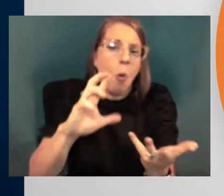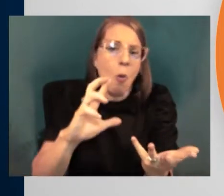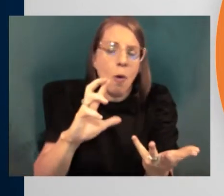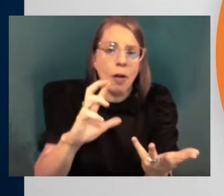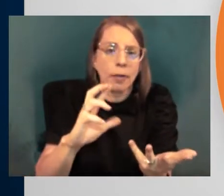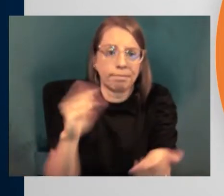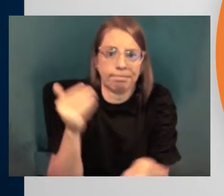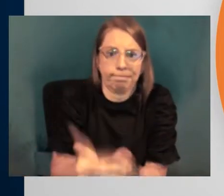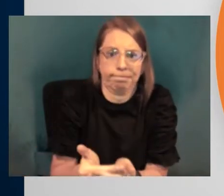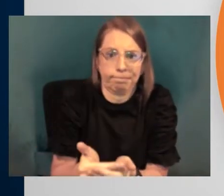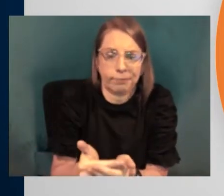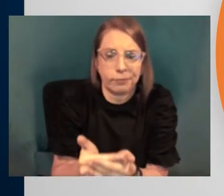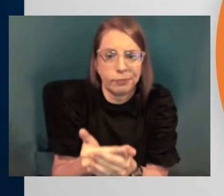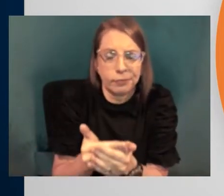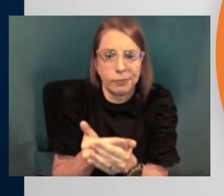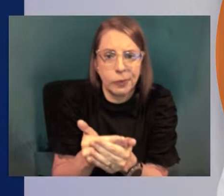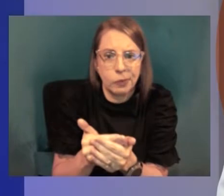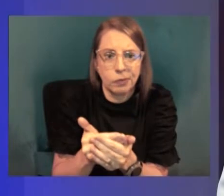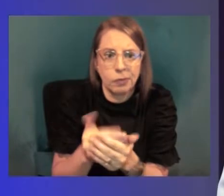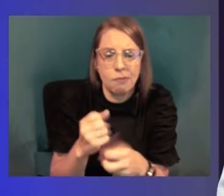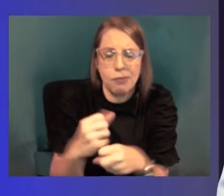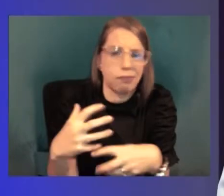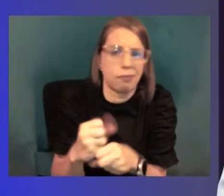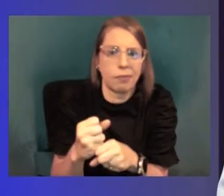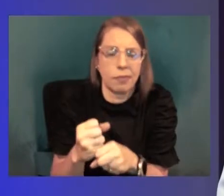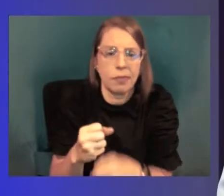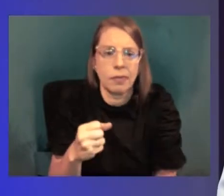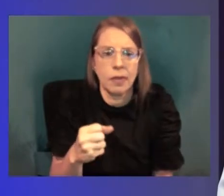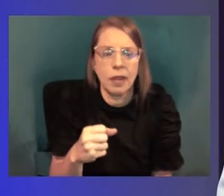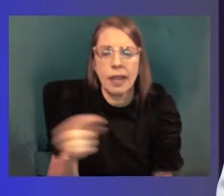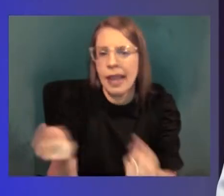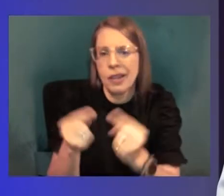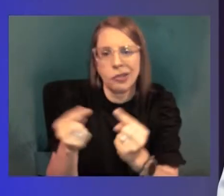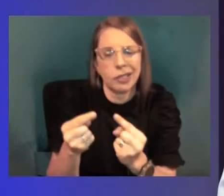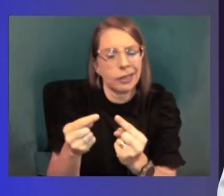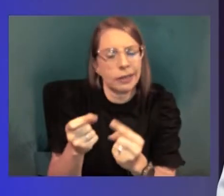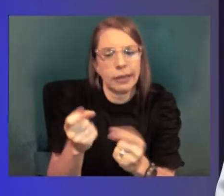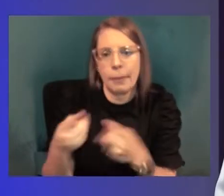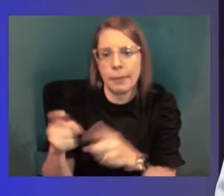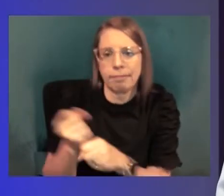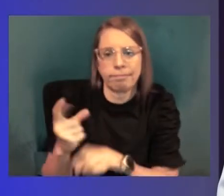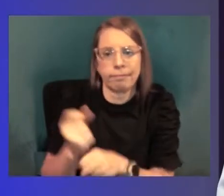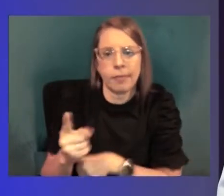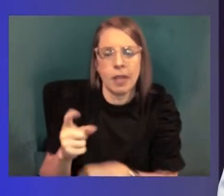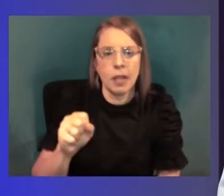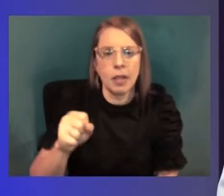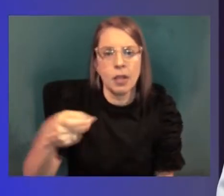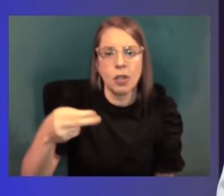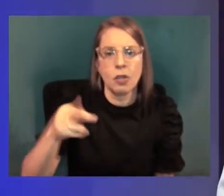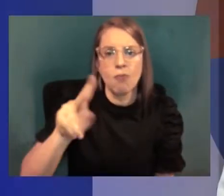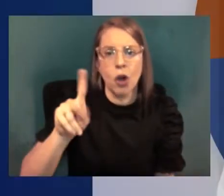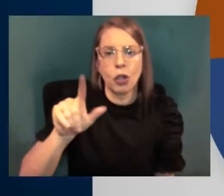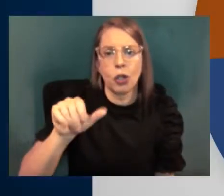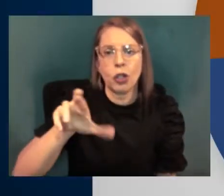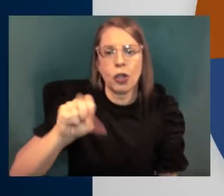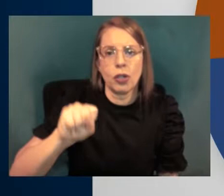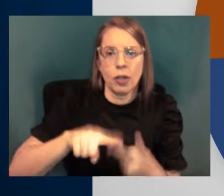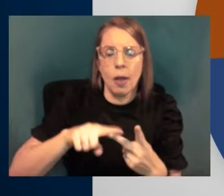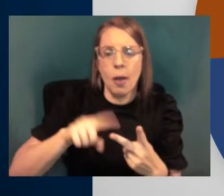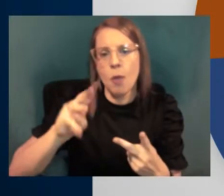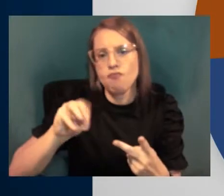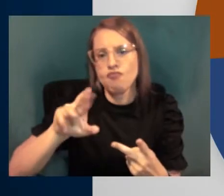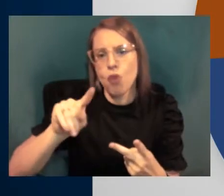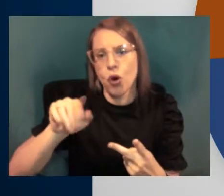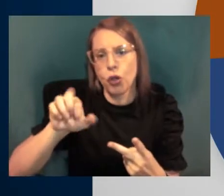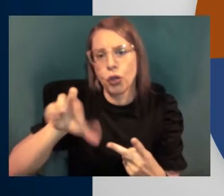him. And we see those devastating injuries every single year, be it sparklers or mortars or many other types of kind of